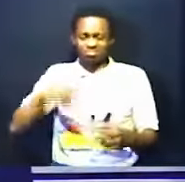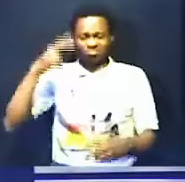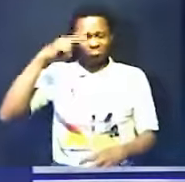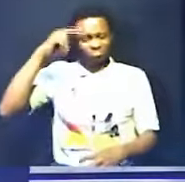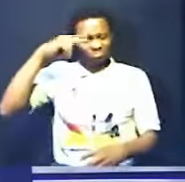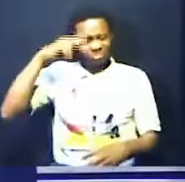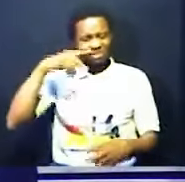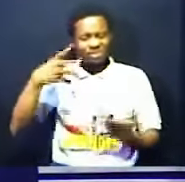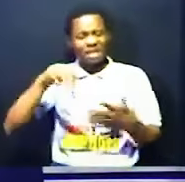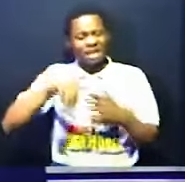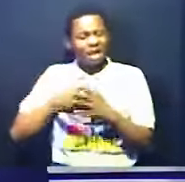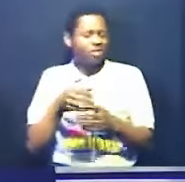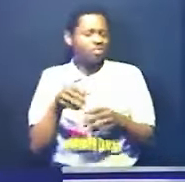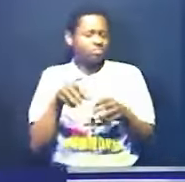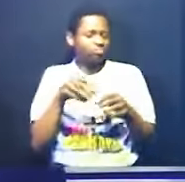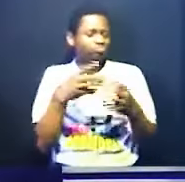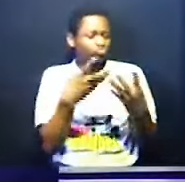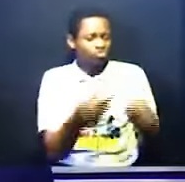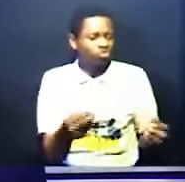Proverbs